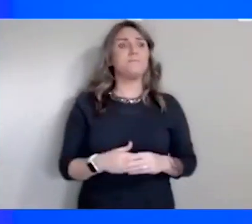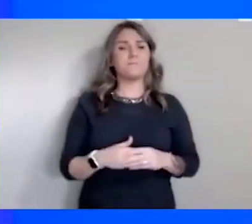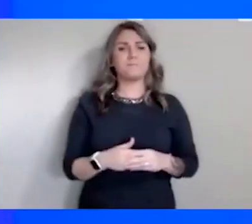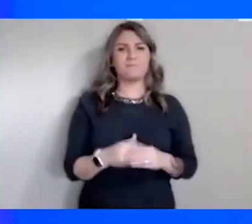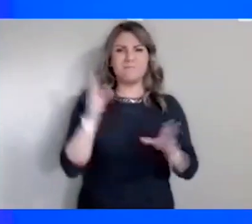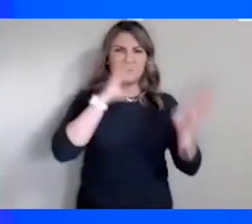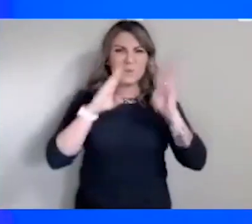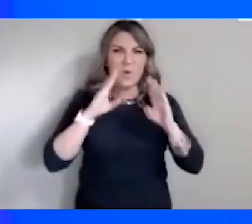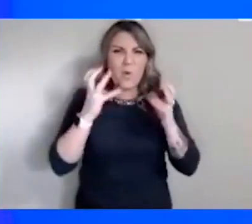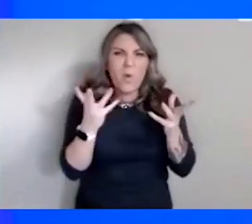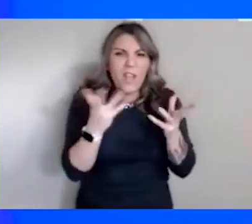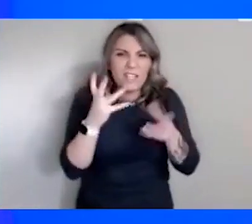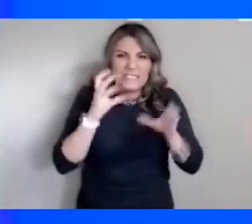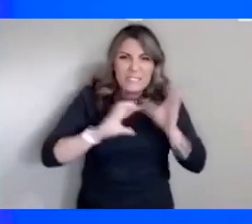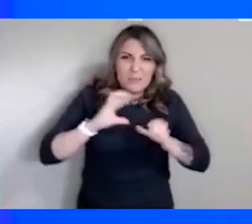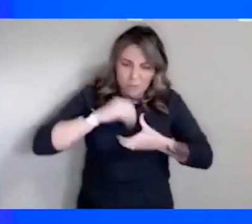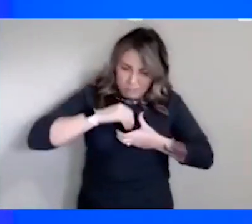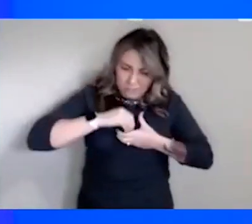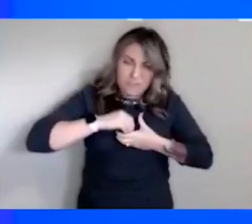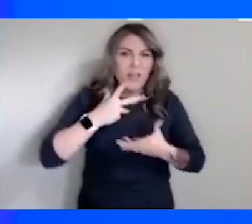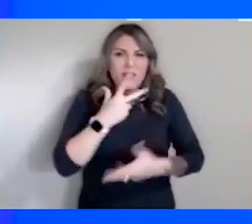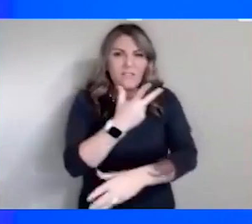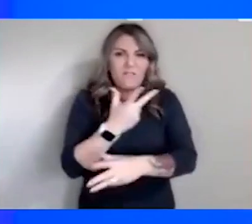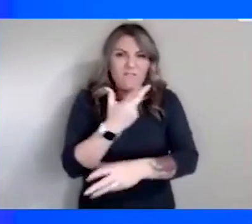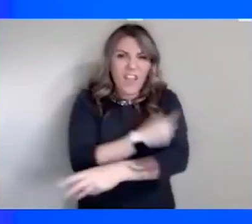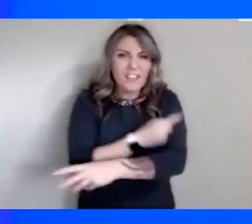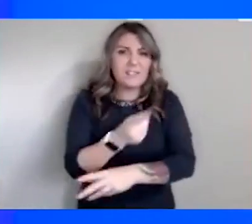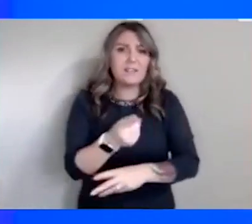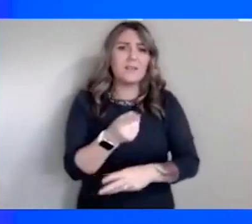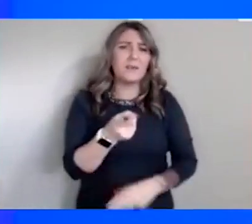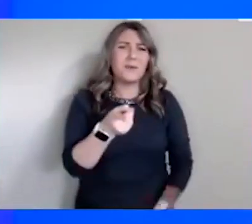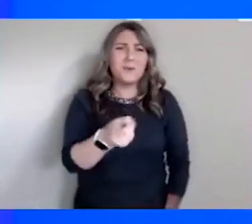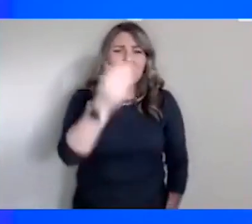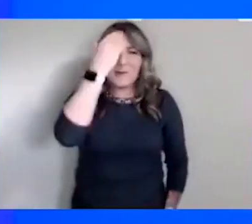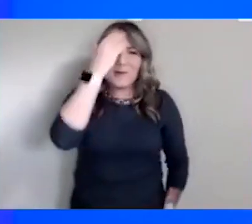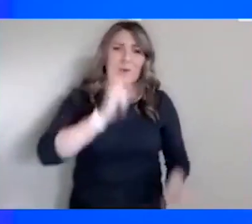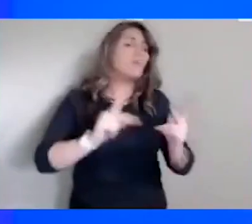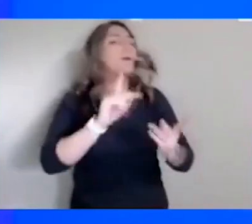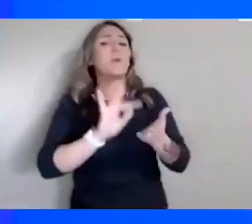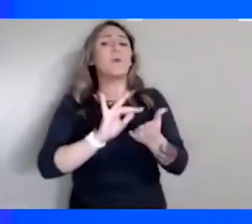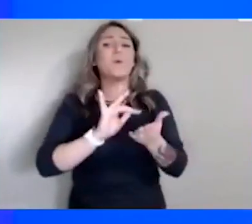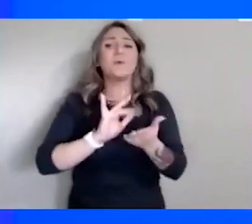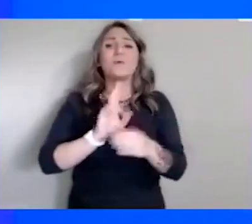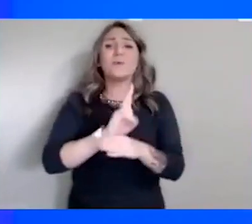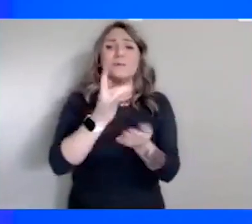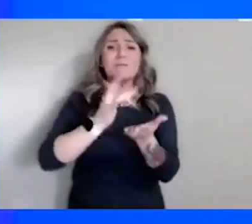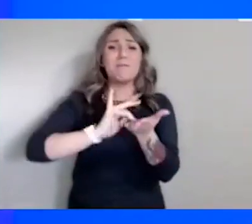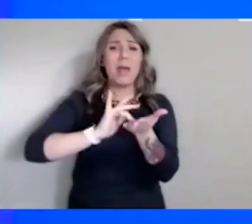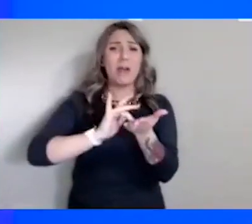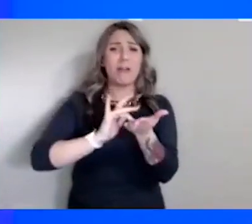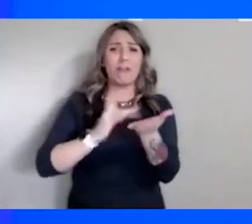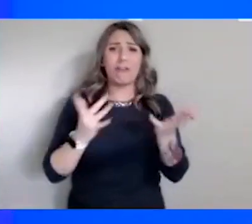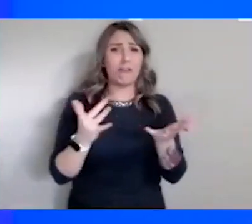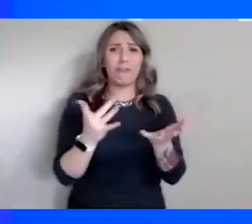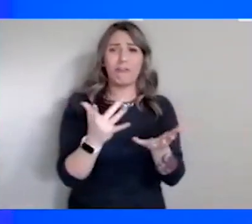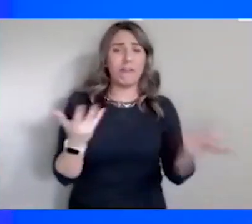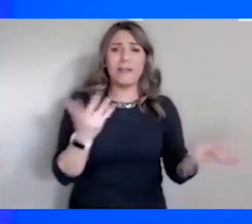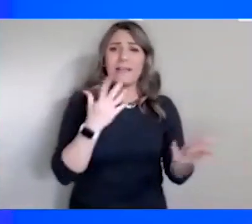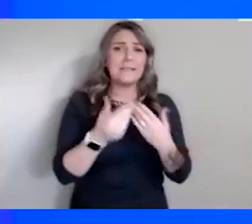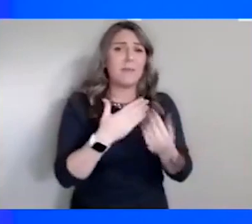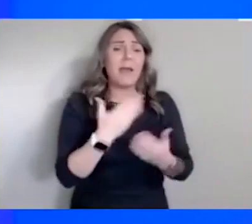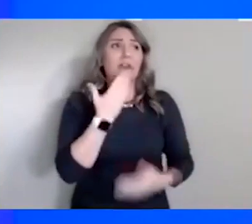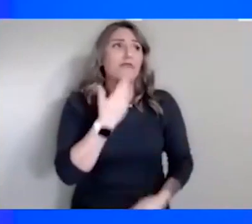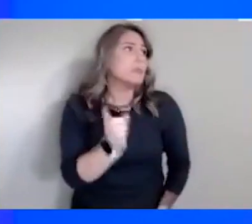vaccine. Well, we know that people are taking medical drugs every day, for different conditions, whether it's diabetes or heart disease or